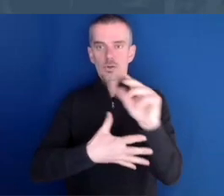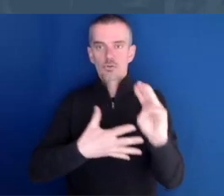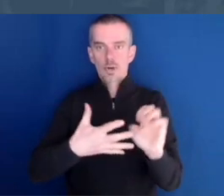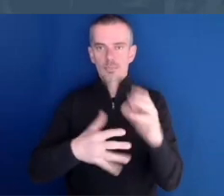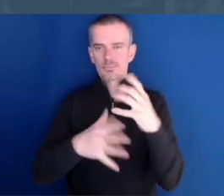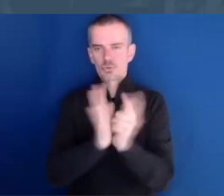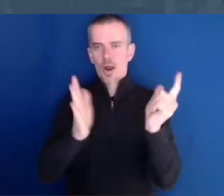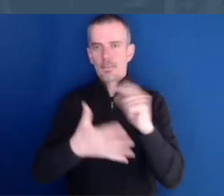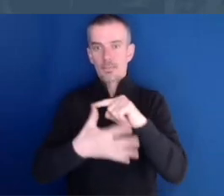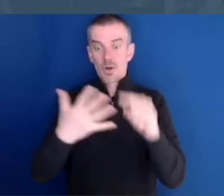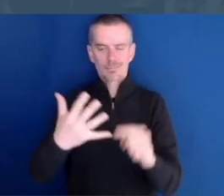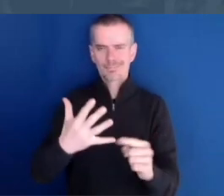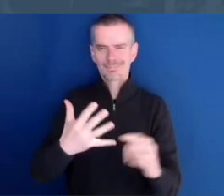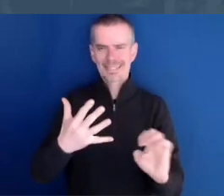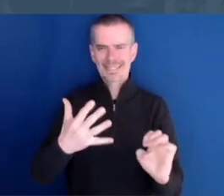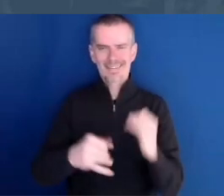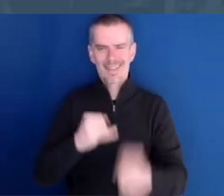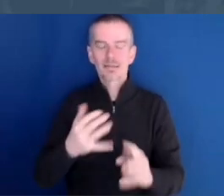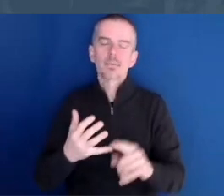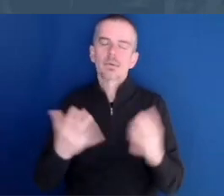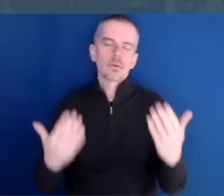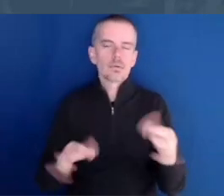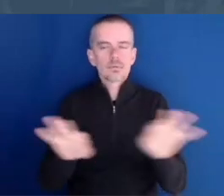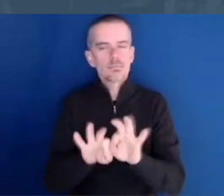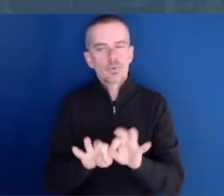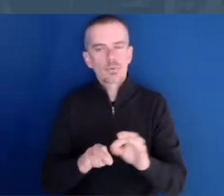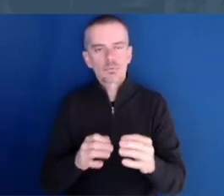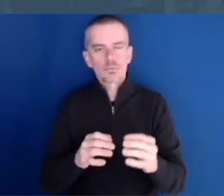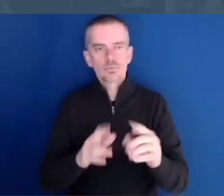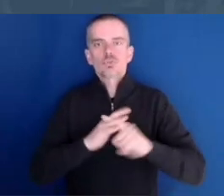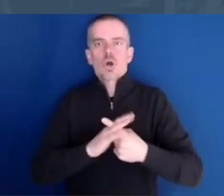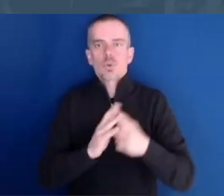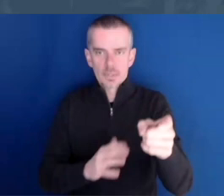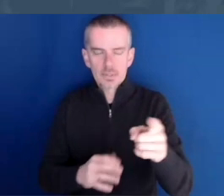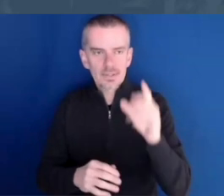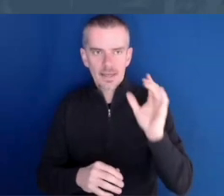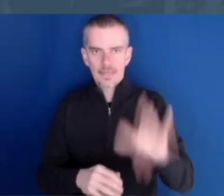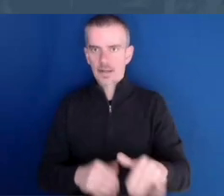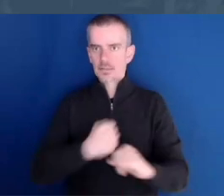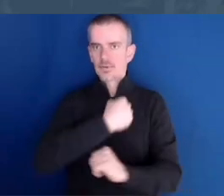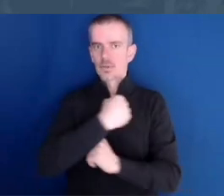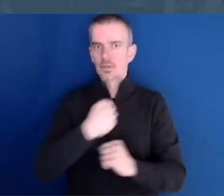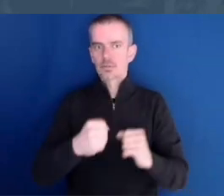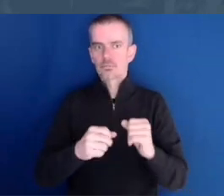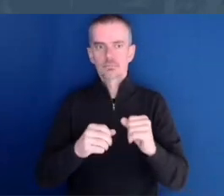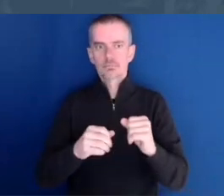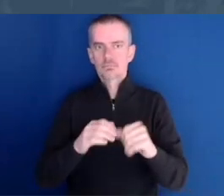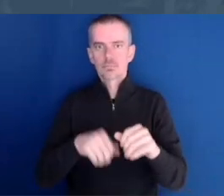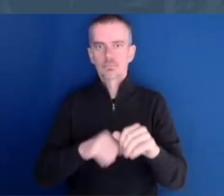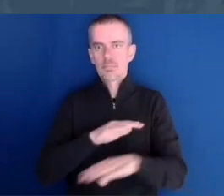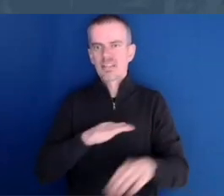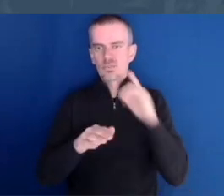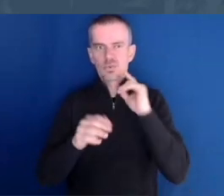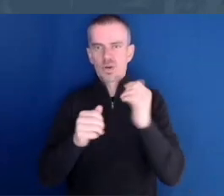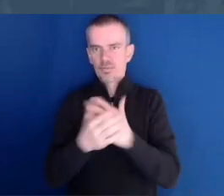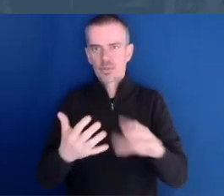acronym, but really it's important to cover it first because this is going to provide the foundation for all other components within the framework. And